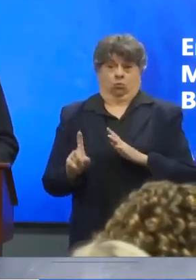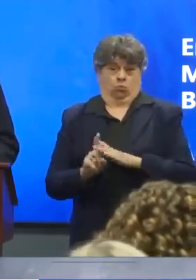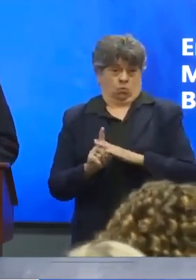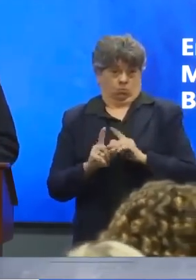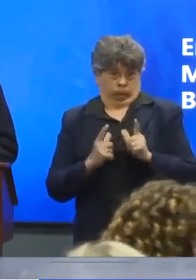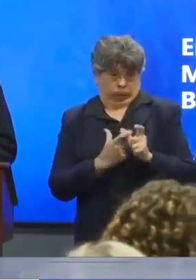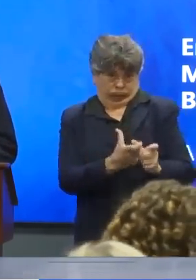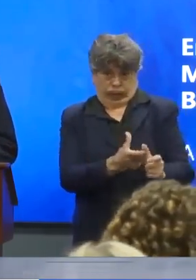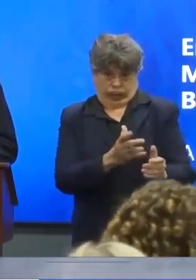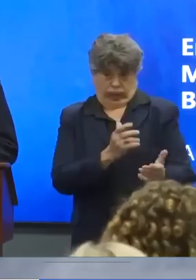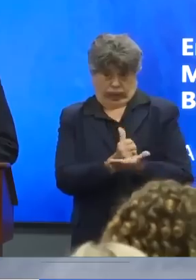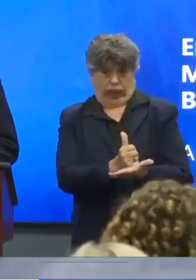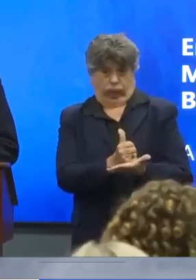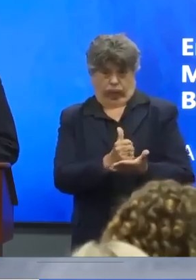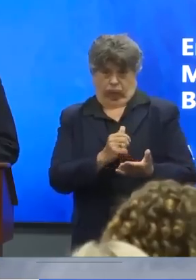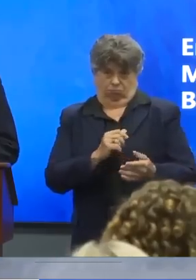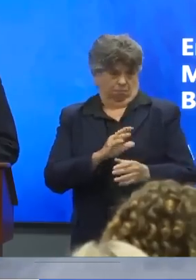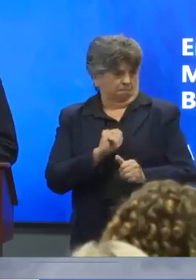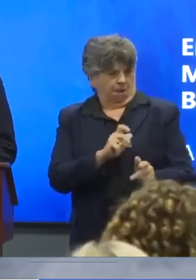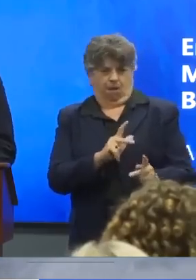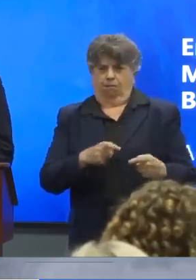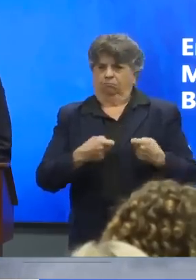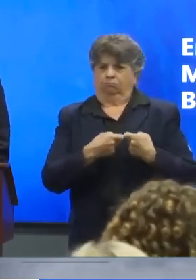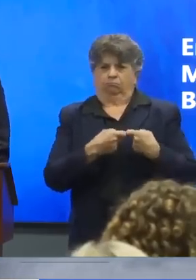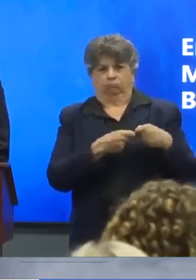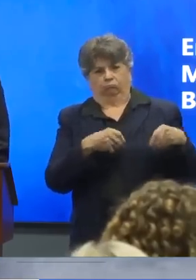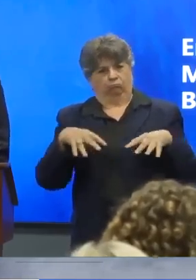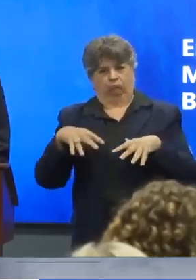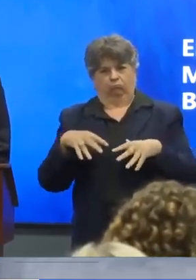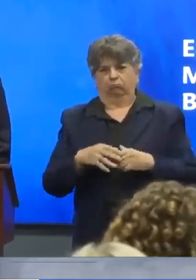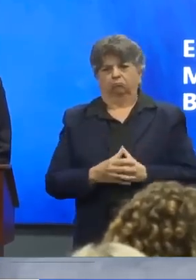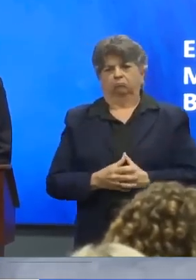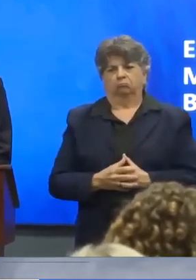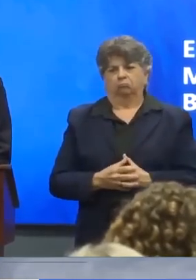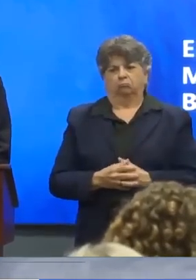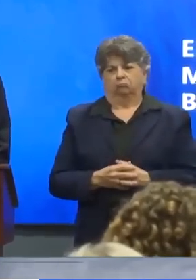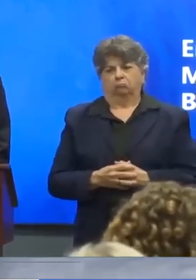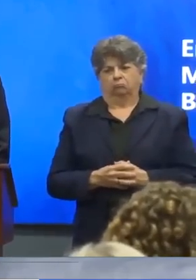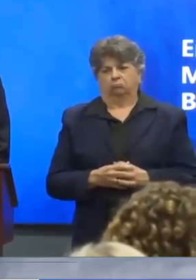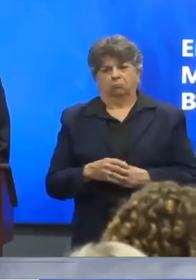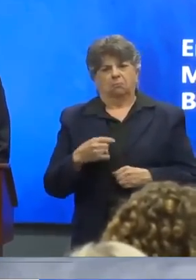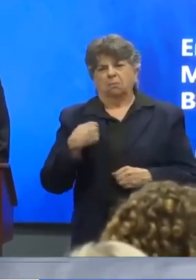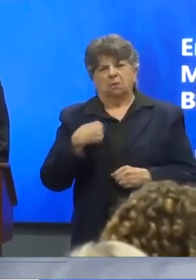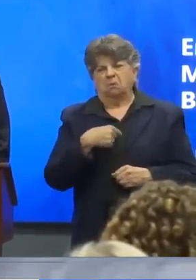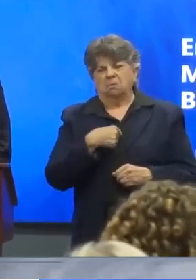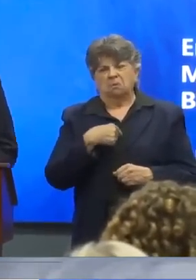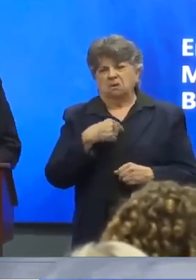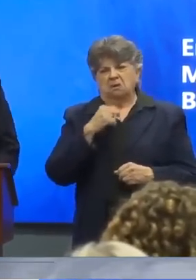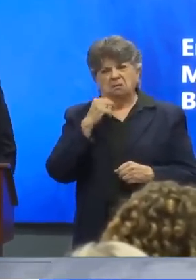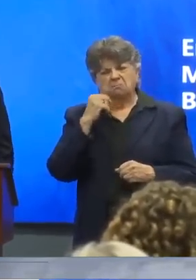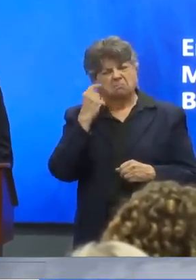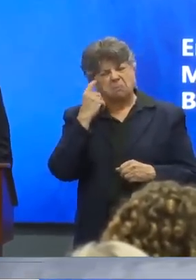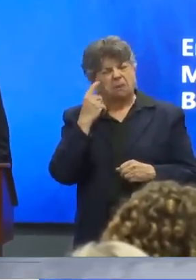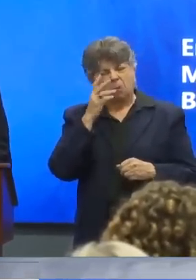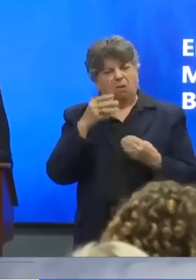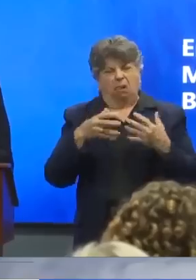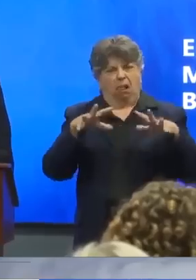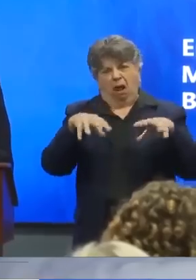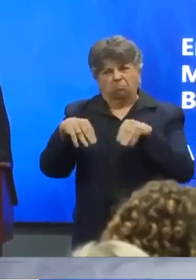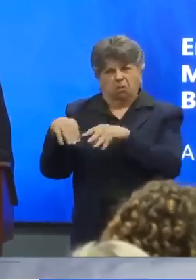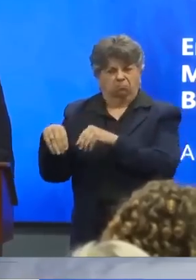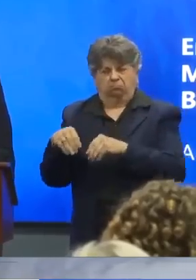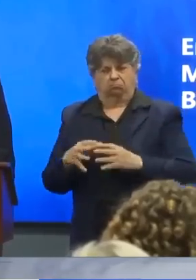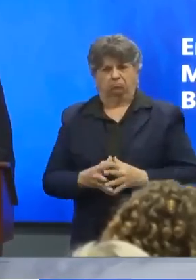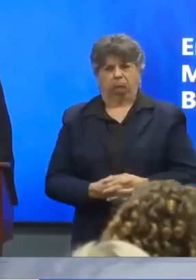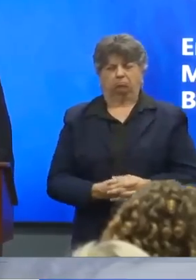there's no way you're going to get through this storm without losing power. So just make those preparations. We want to make sure, and we've been stressing,